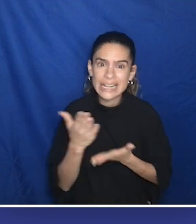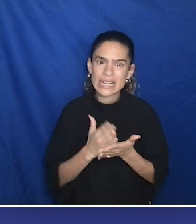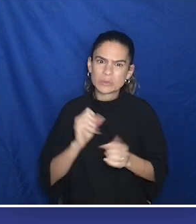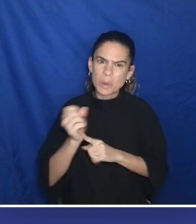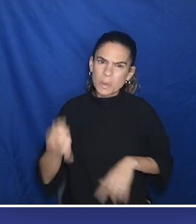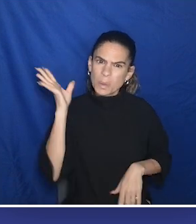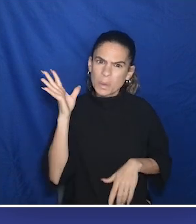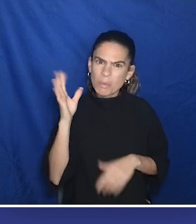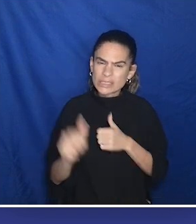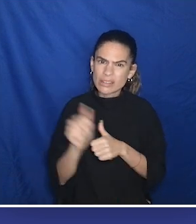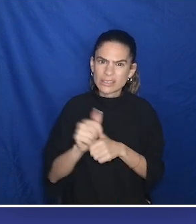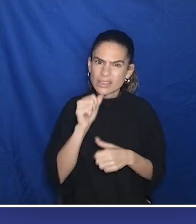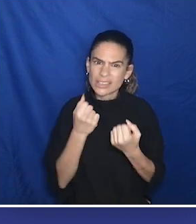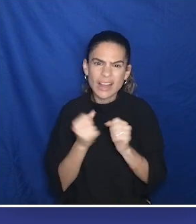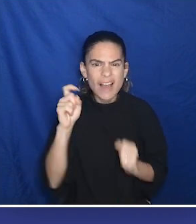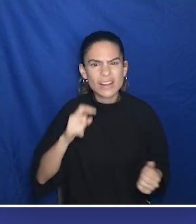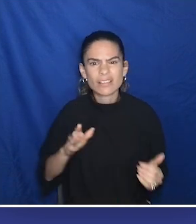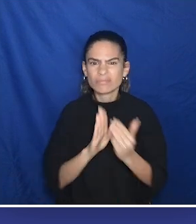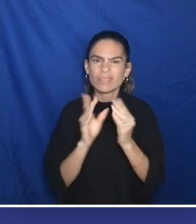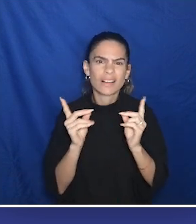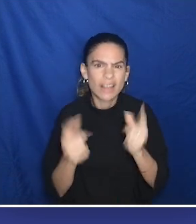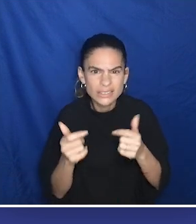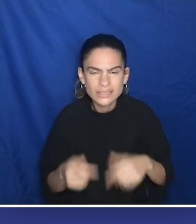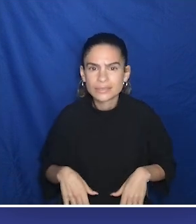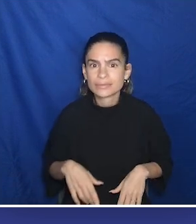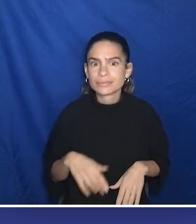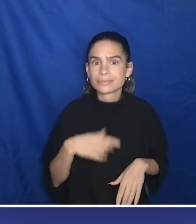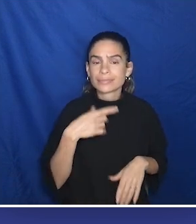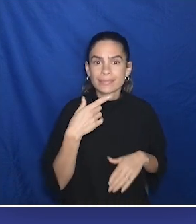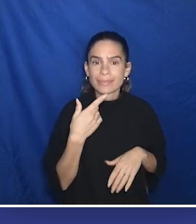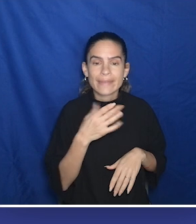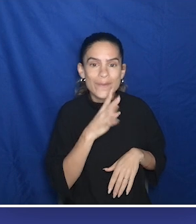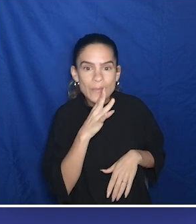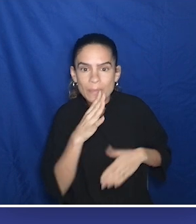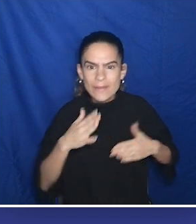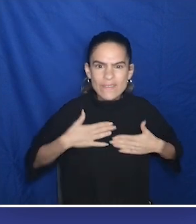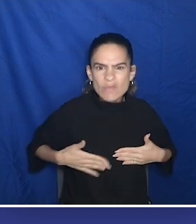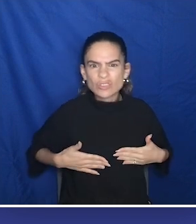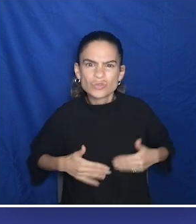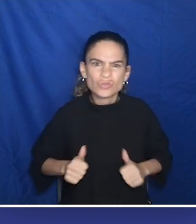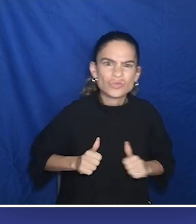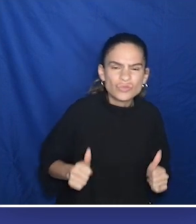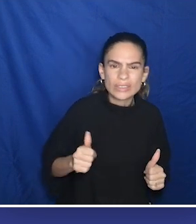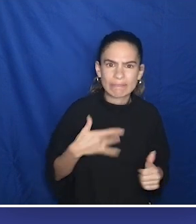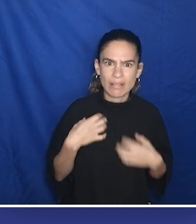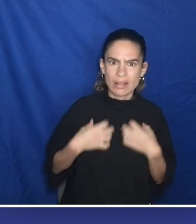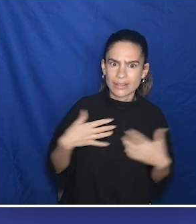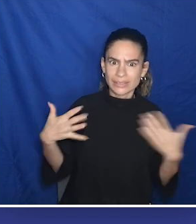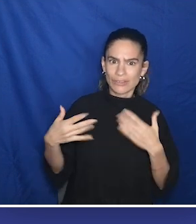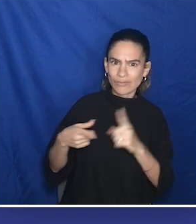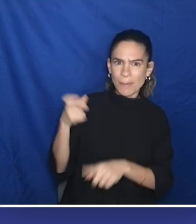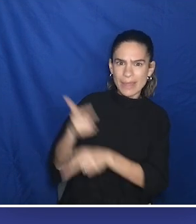are dangerous and have to be dealt with right away. Verbal or physical aggression or intimidation by caregivers